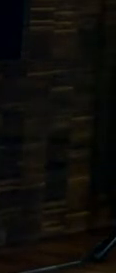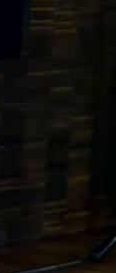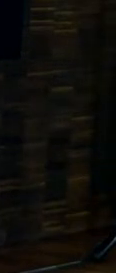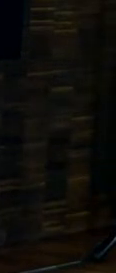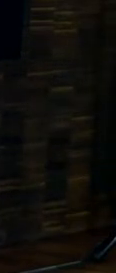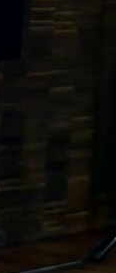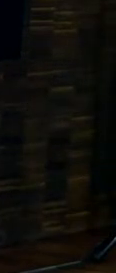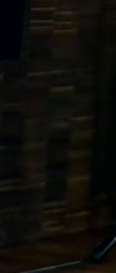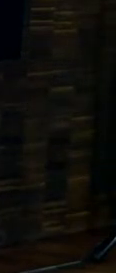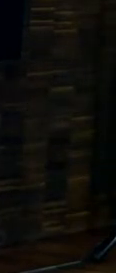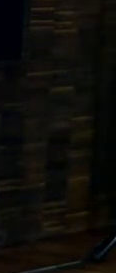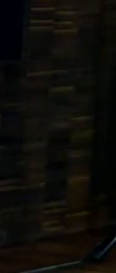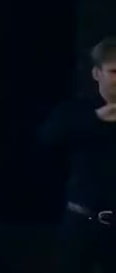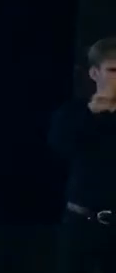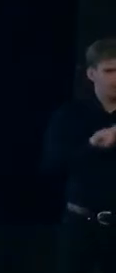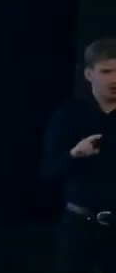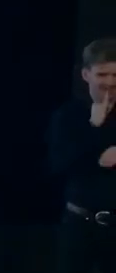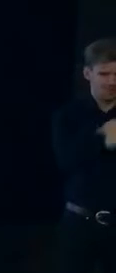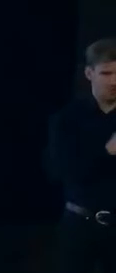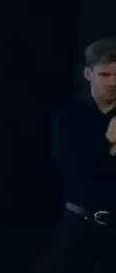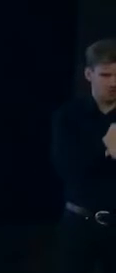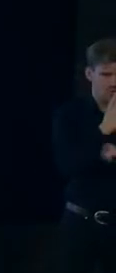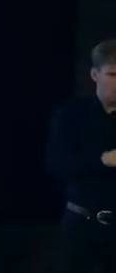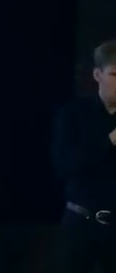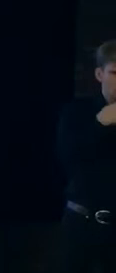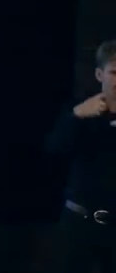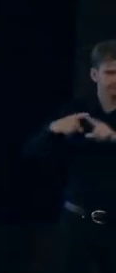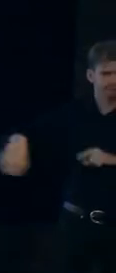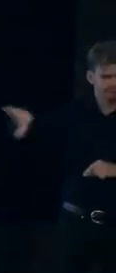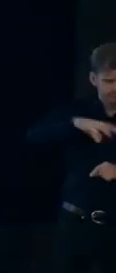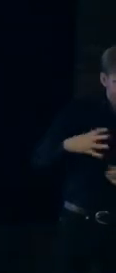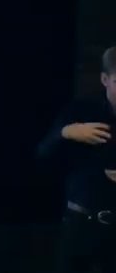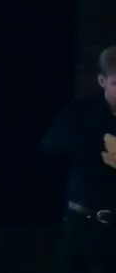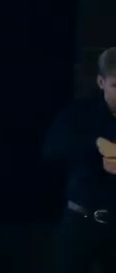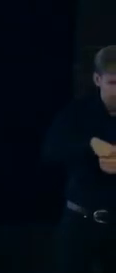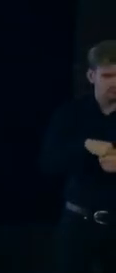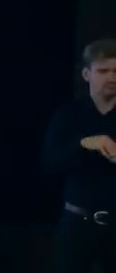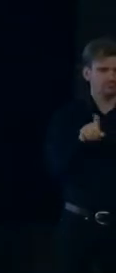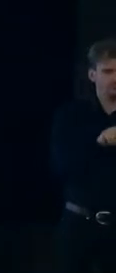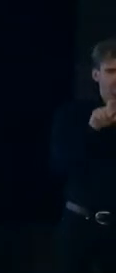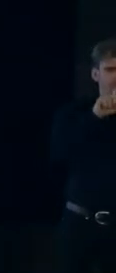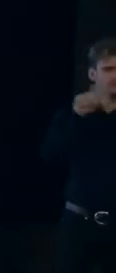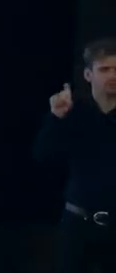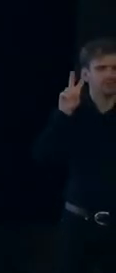and the European Disability Forum. Inclusion International is based in London,